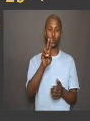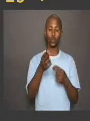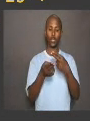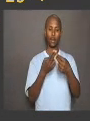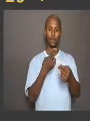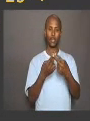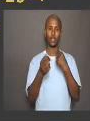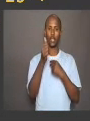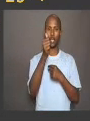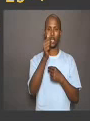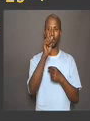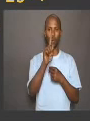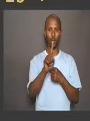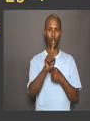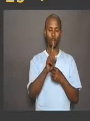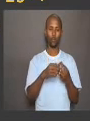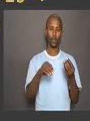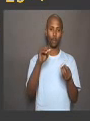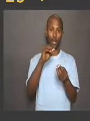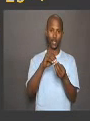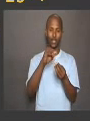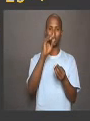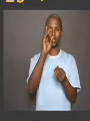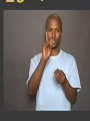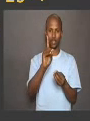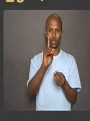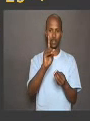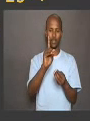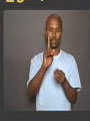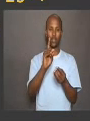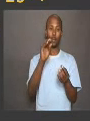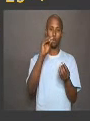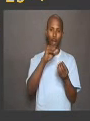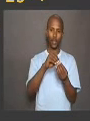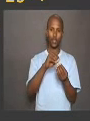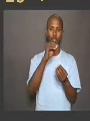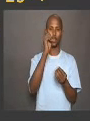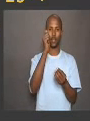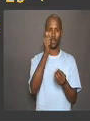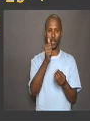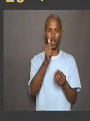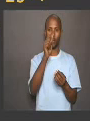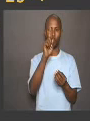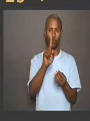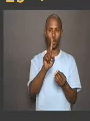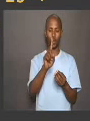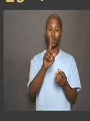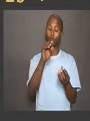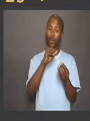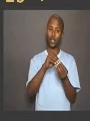2 times A1 plus D plus